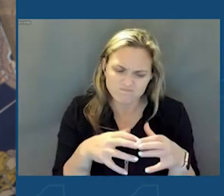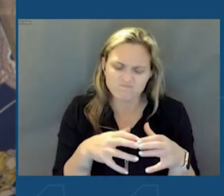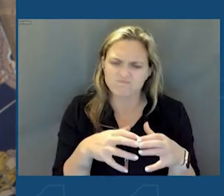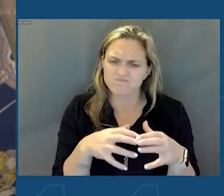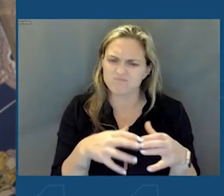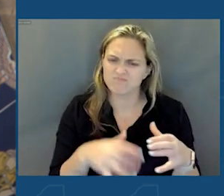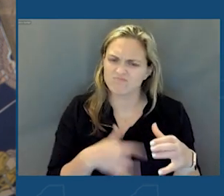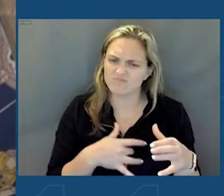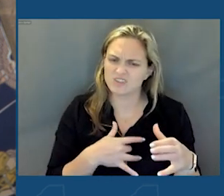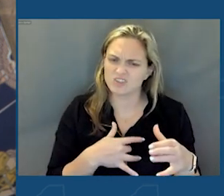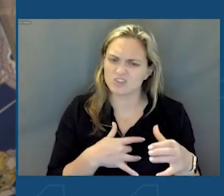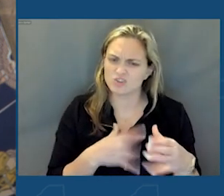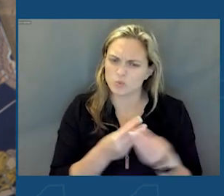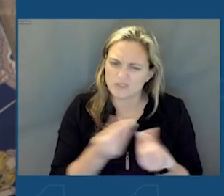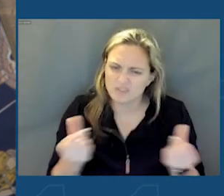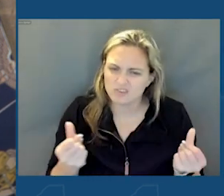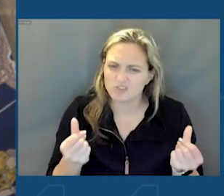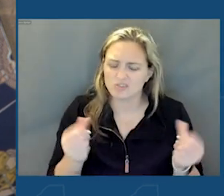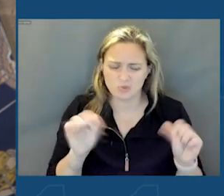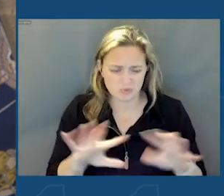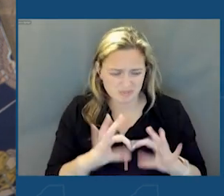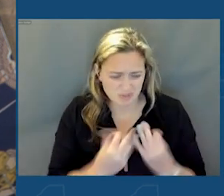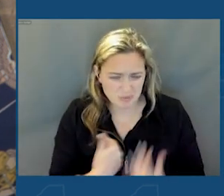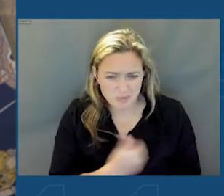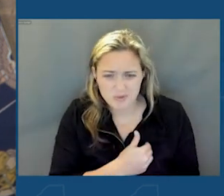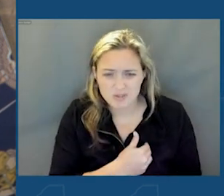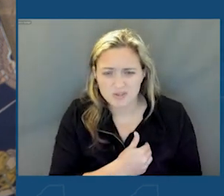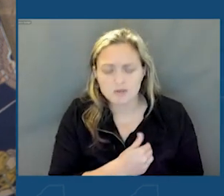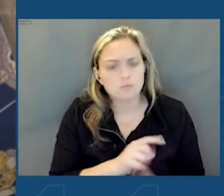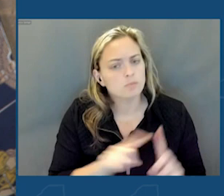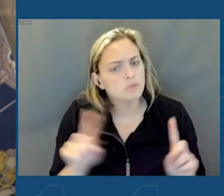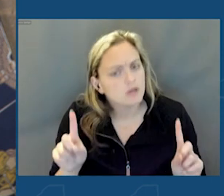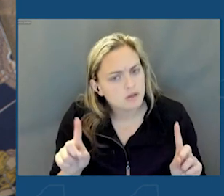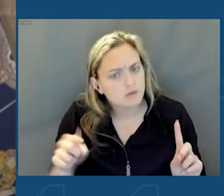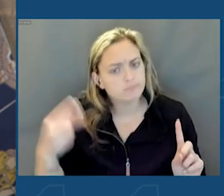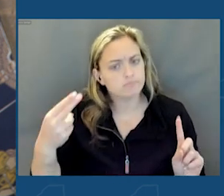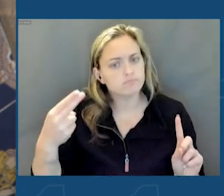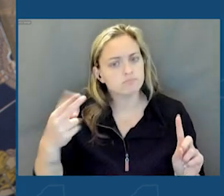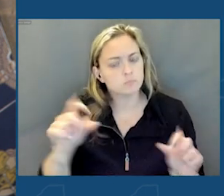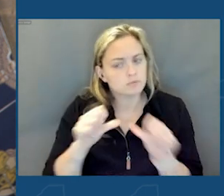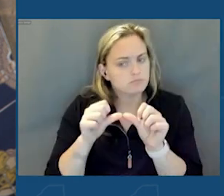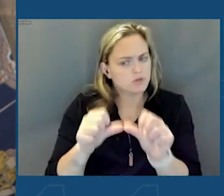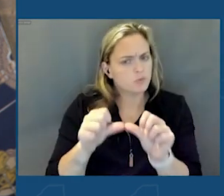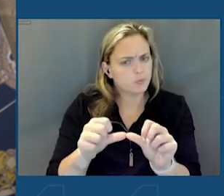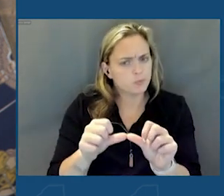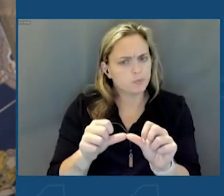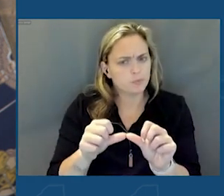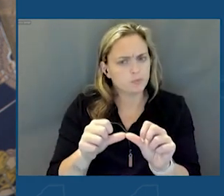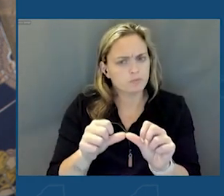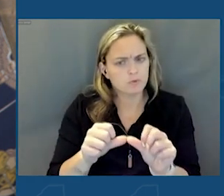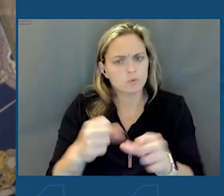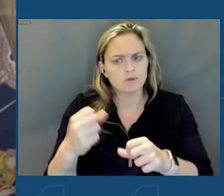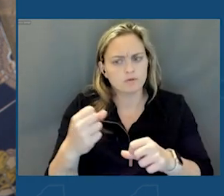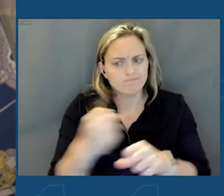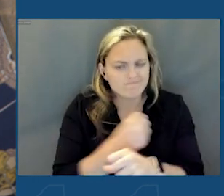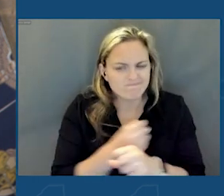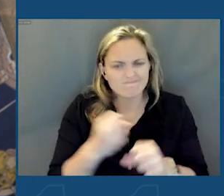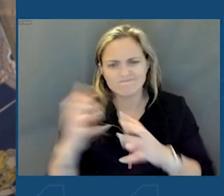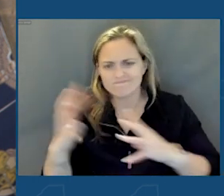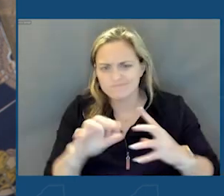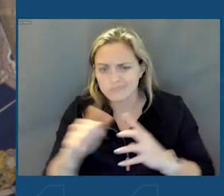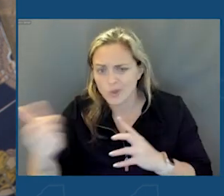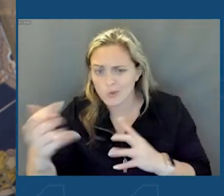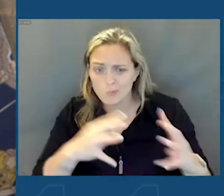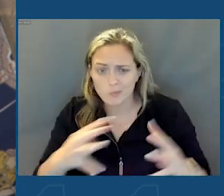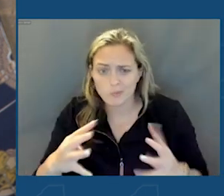the loss of a loved one. But that history continued on as we fought other battles.